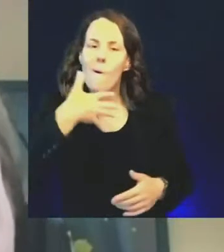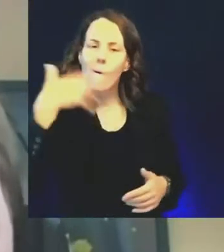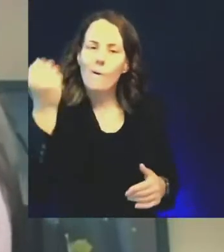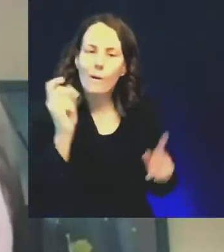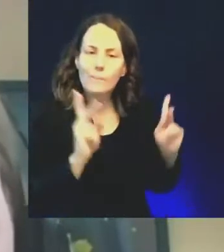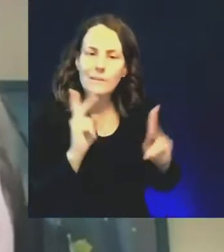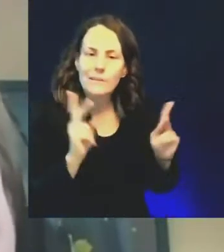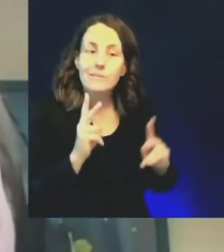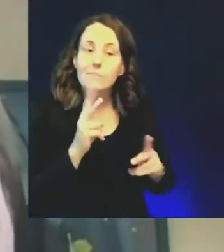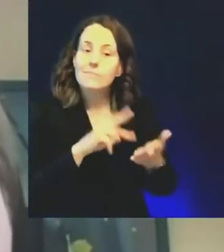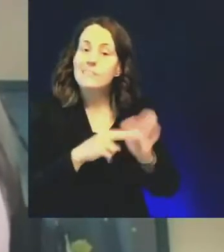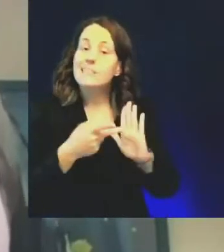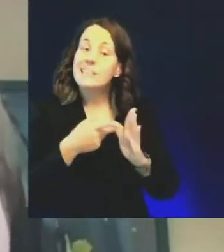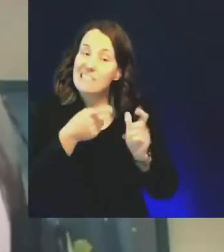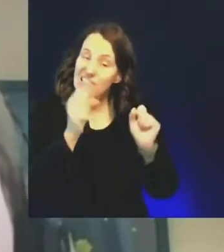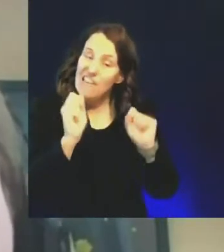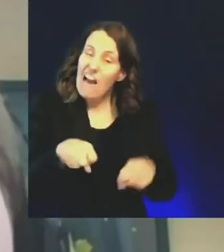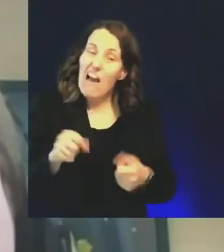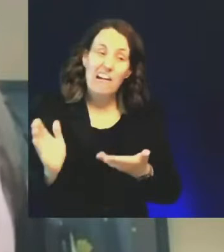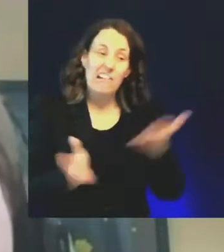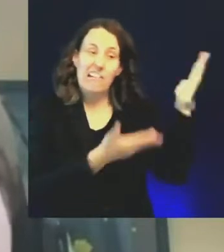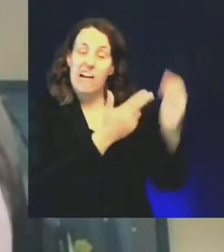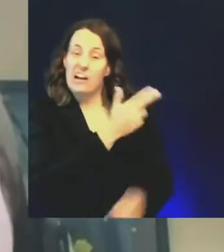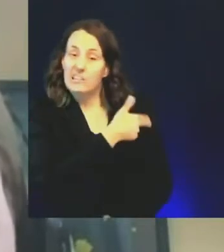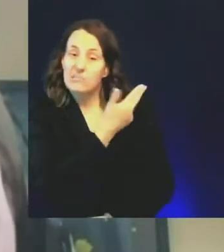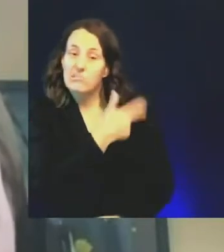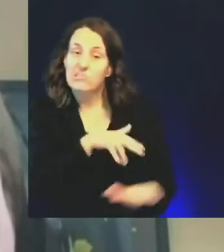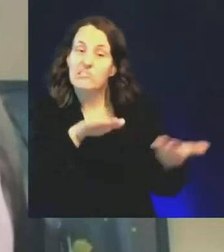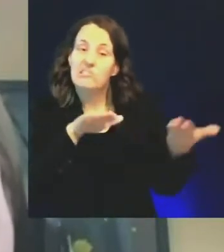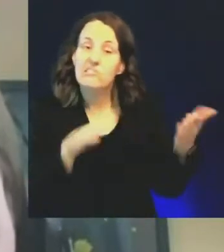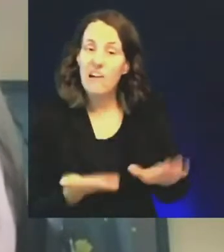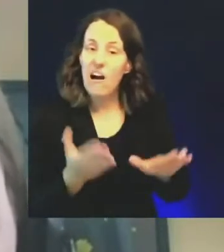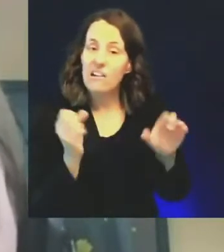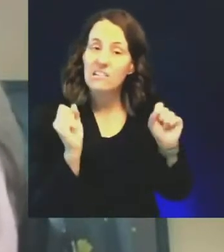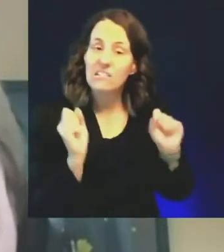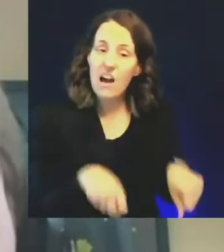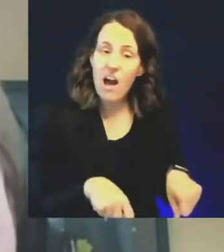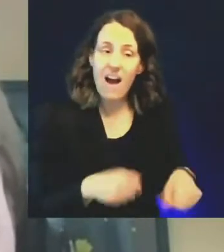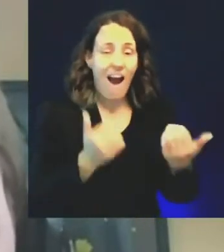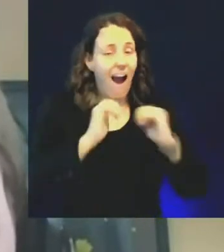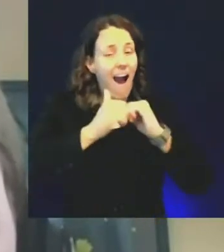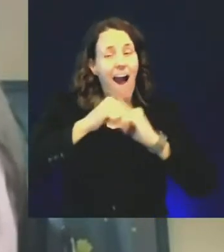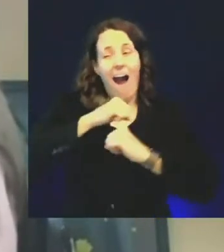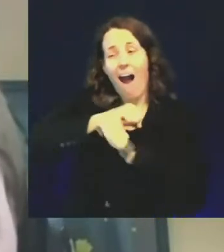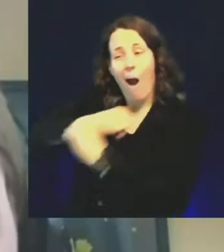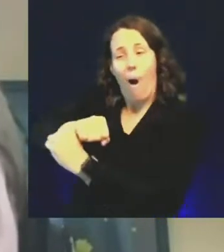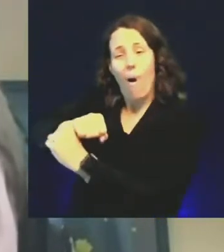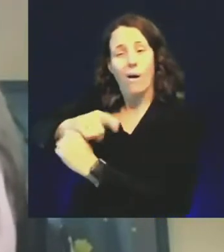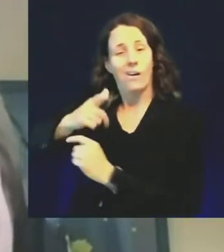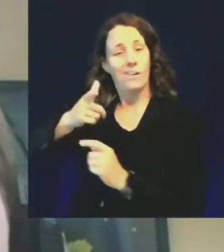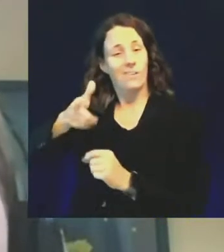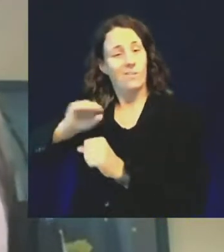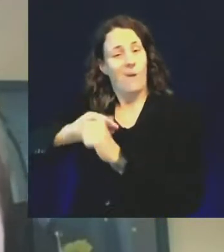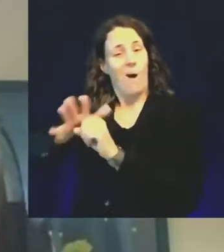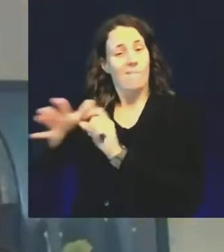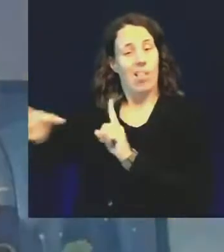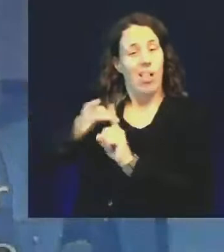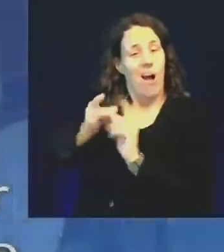we all need to work together to use those maps to get the vaccine where it is most needed in our state.